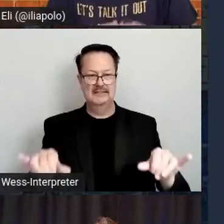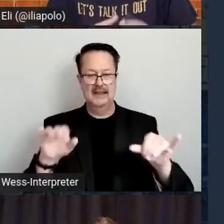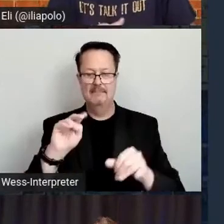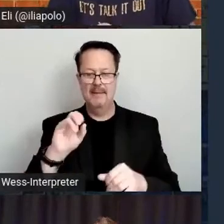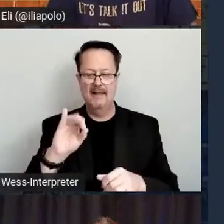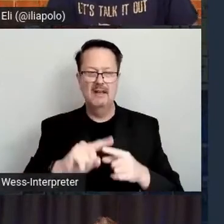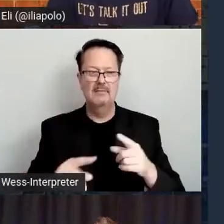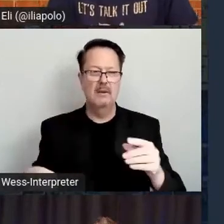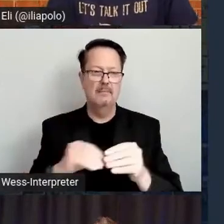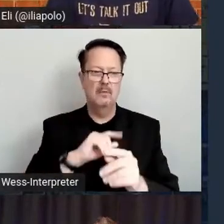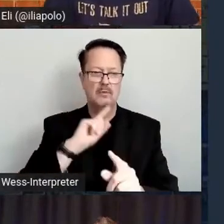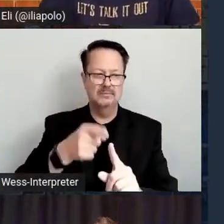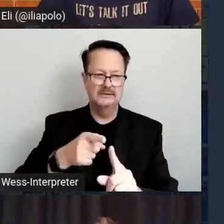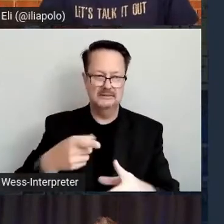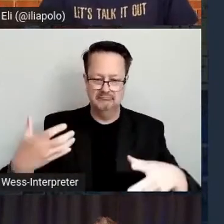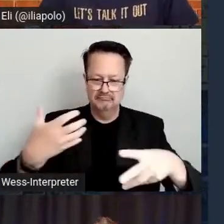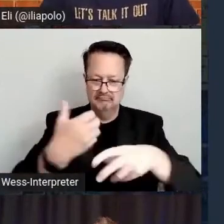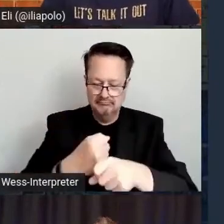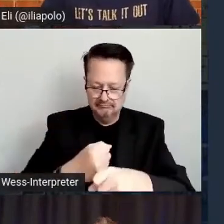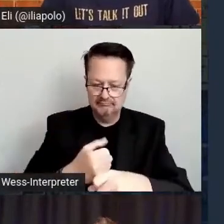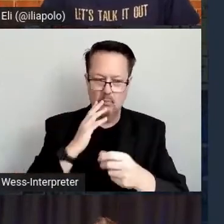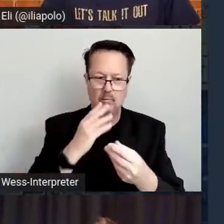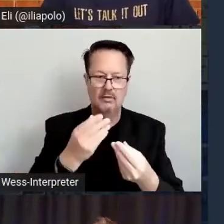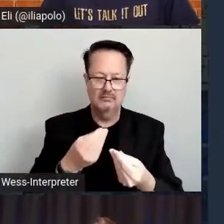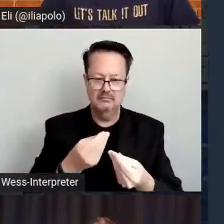concise and intent manner.